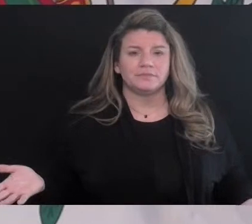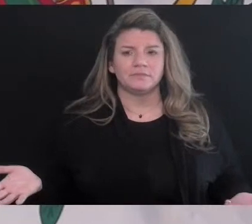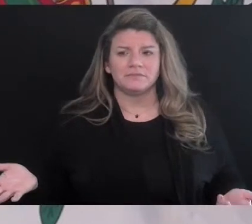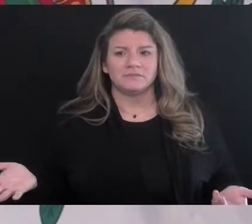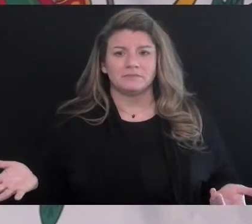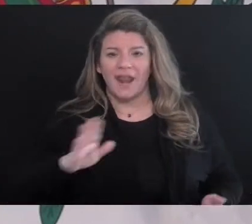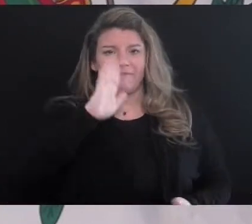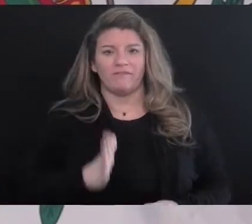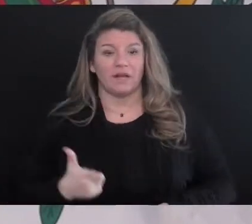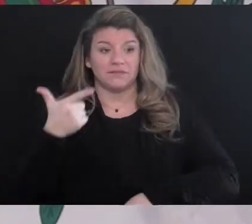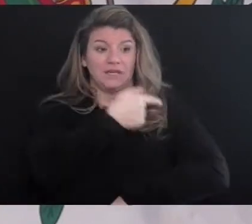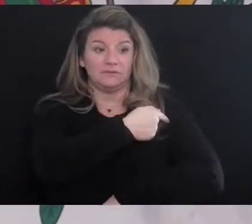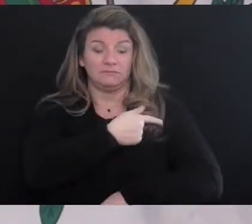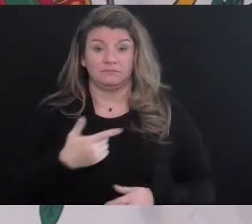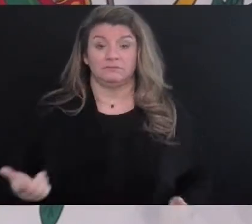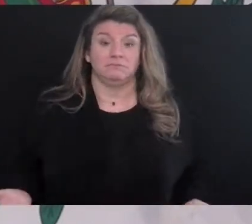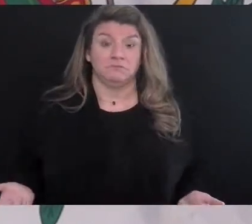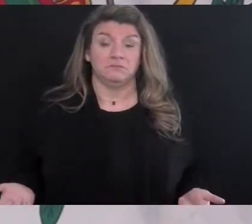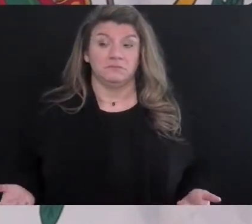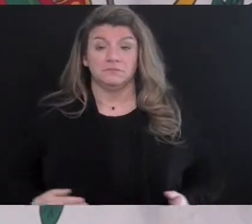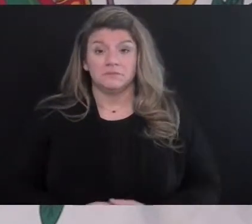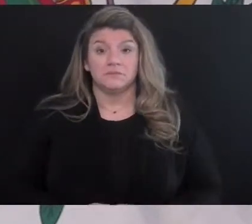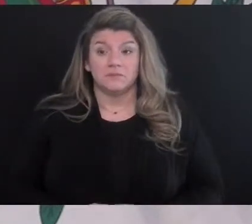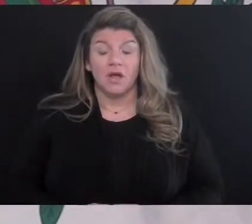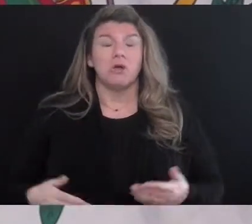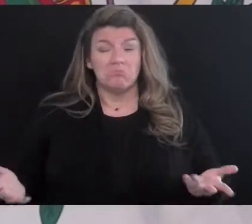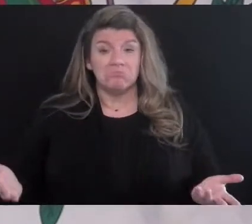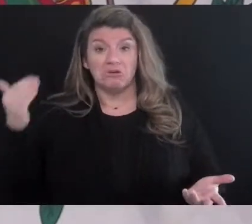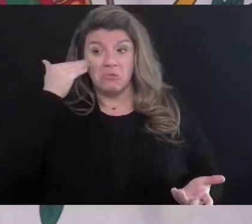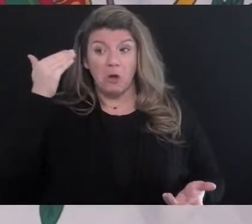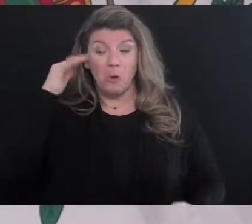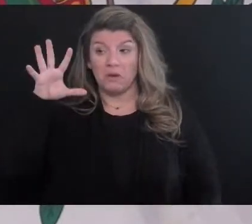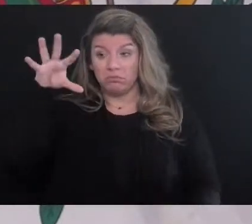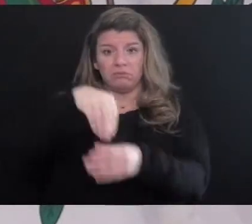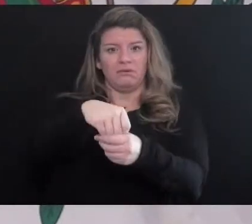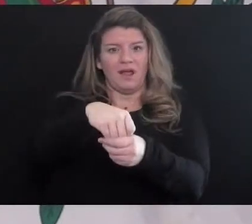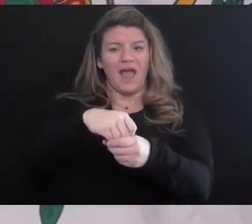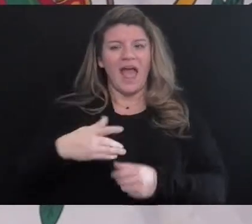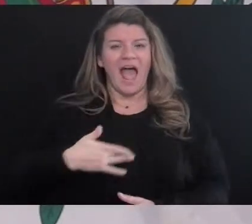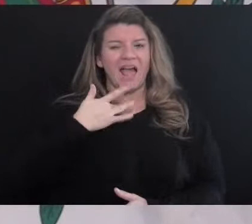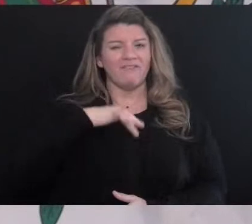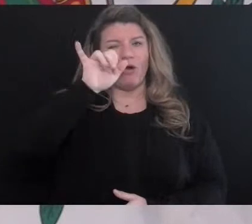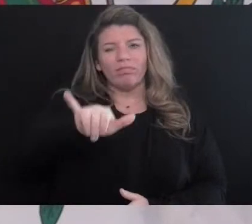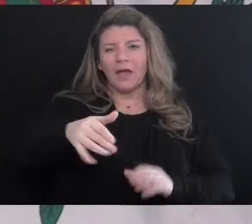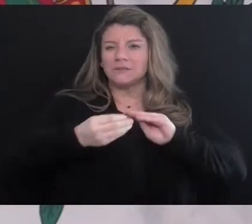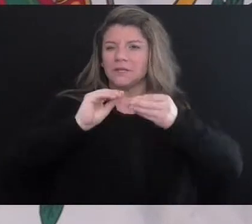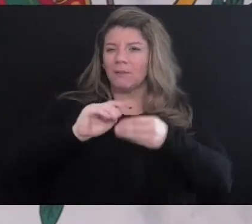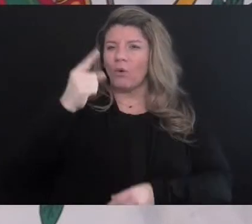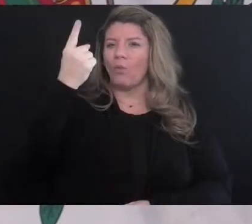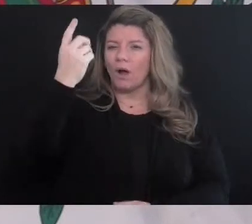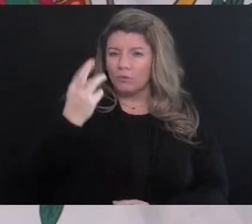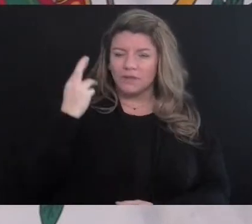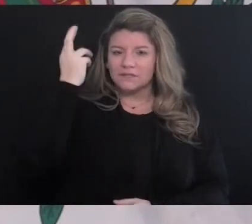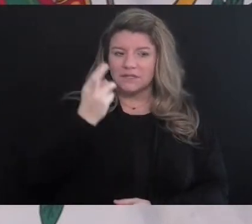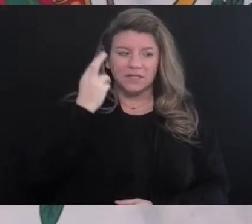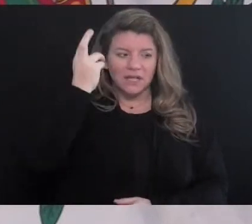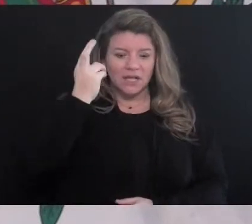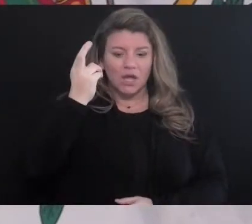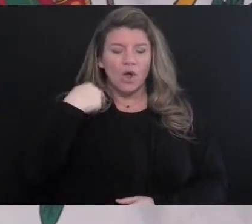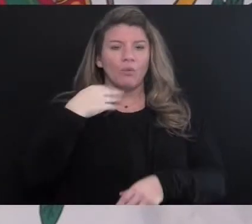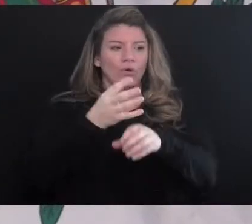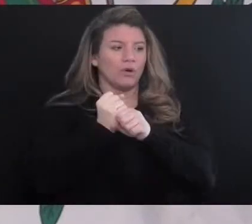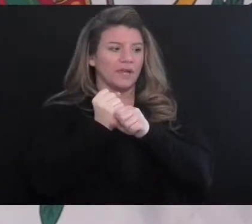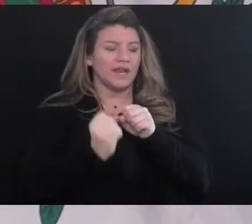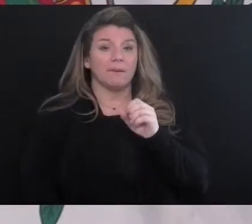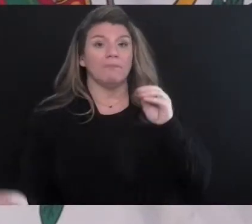even vaccinated. And so with all of that, I think that's the number one issue. We're getting a whole lot more of them. We're